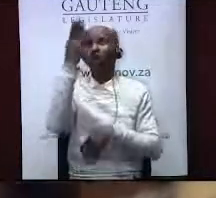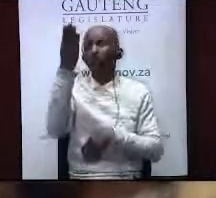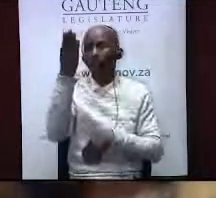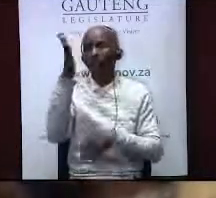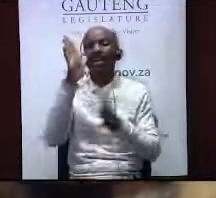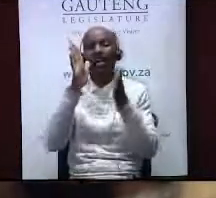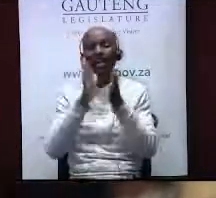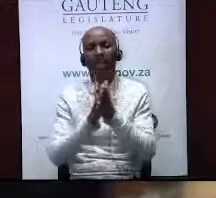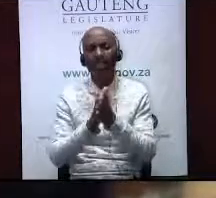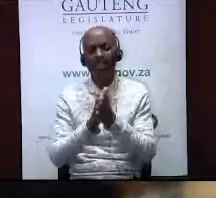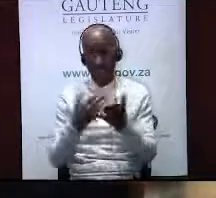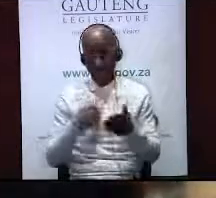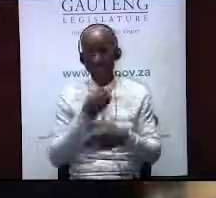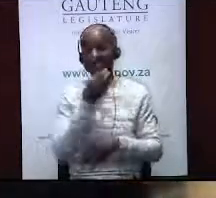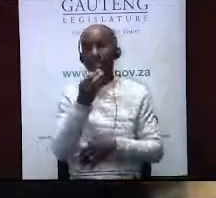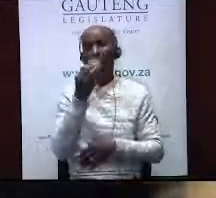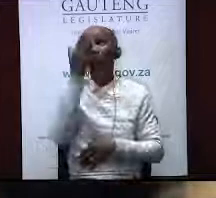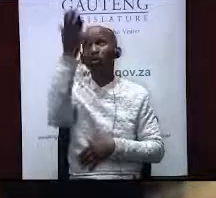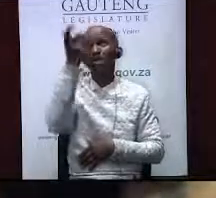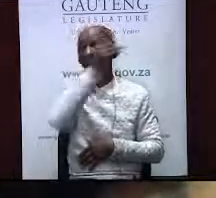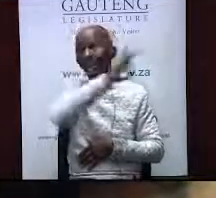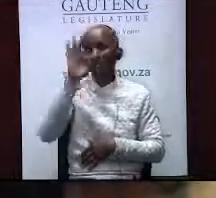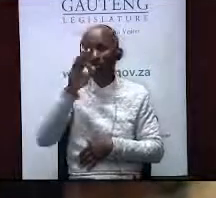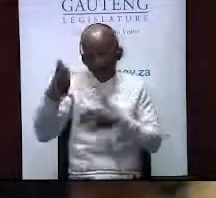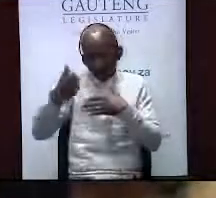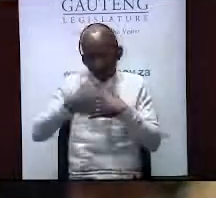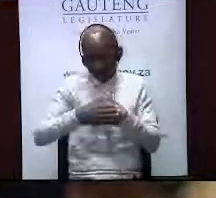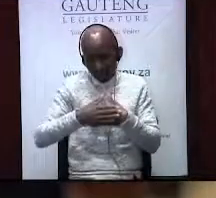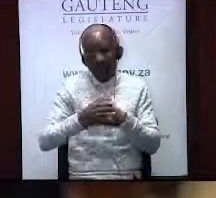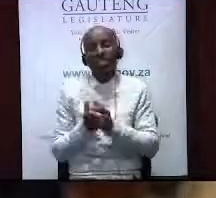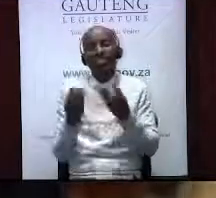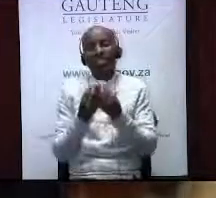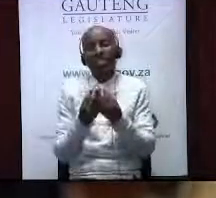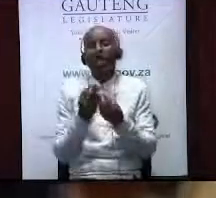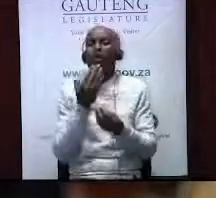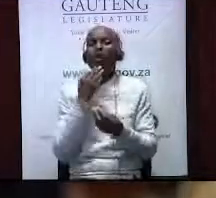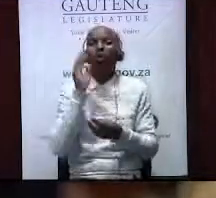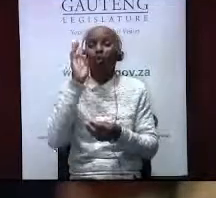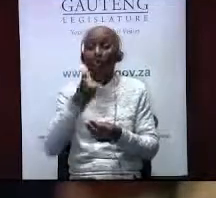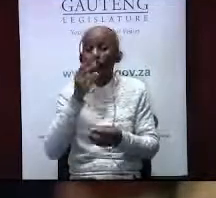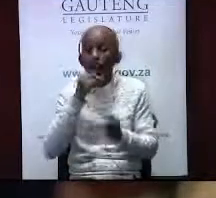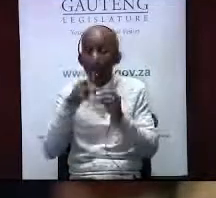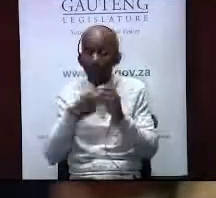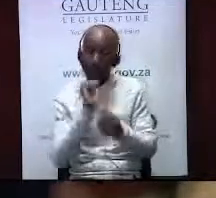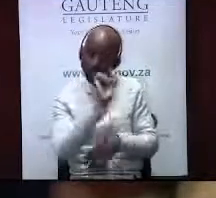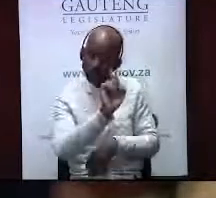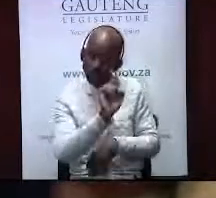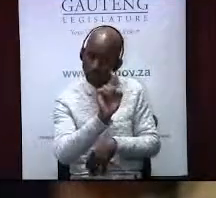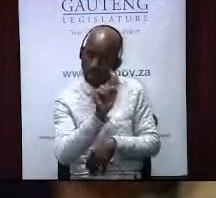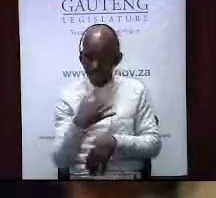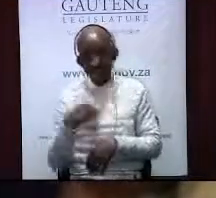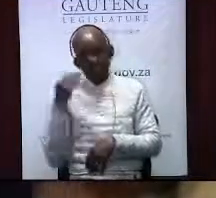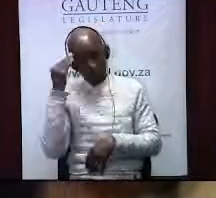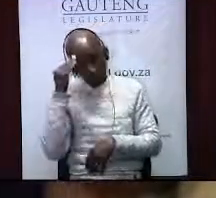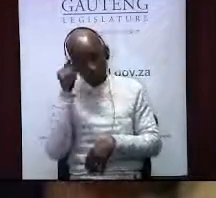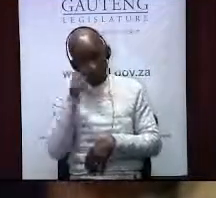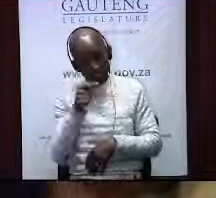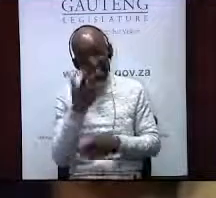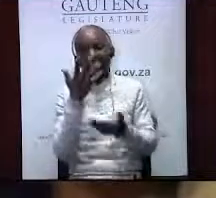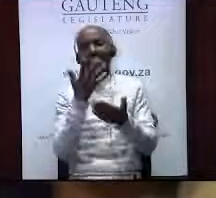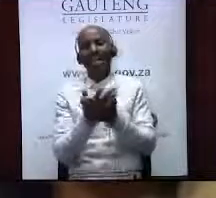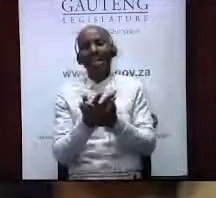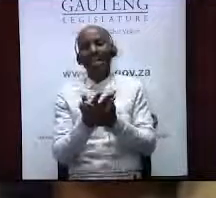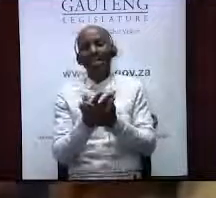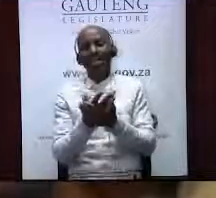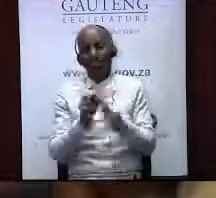And I said to God, if you shut down this mouth, who's going to talk about you? I know gore gwa khone ga